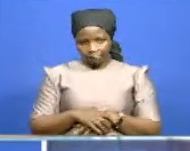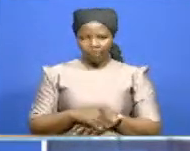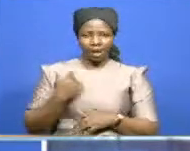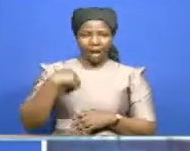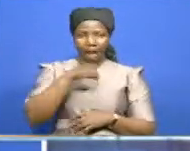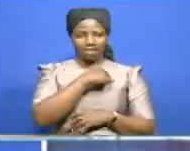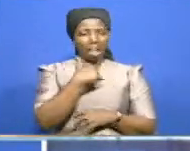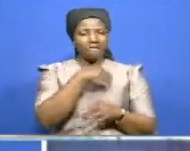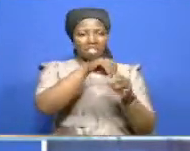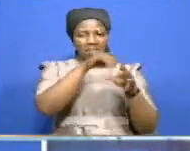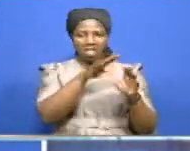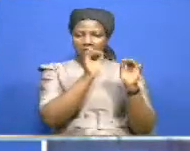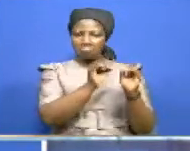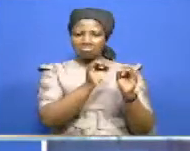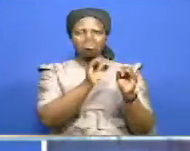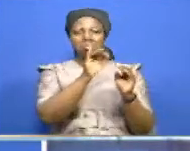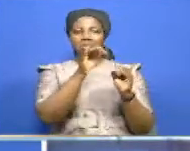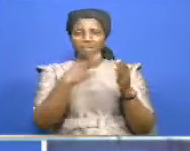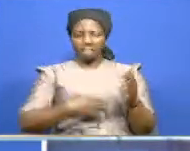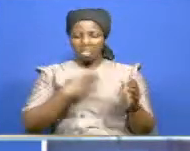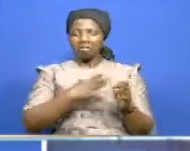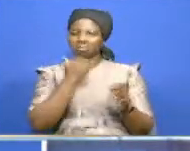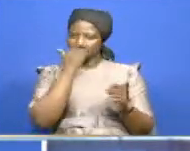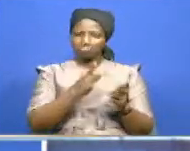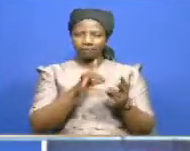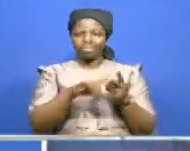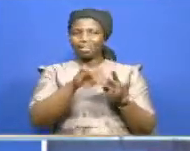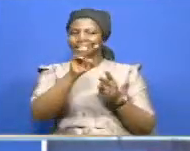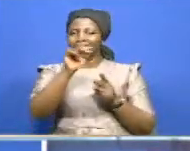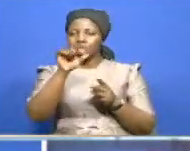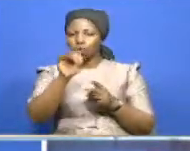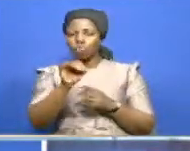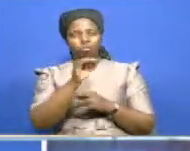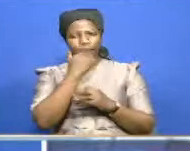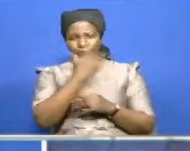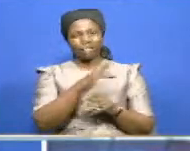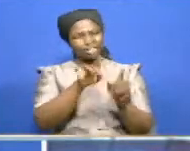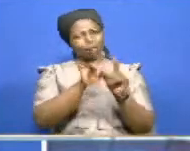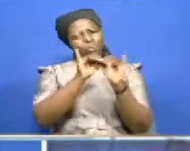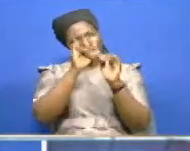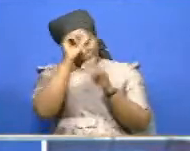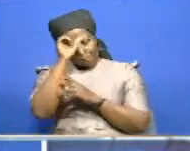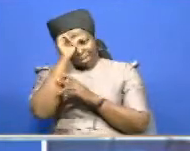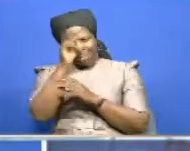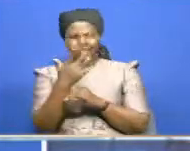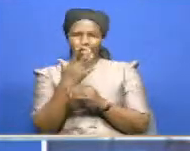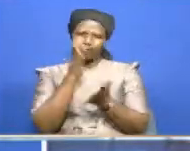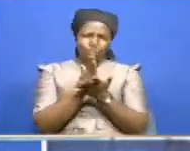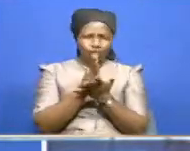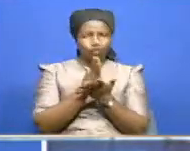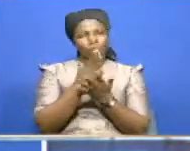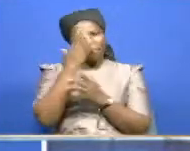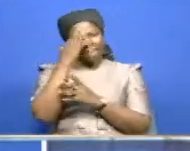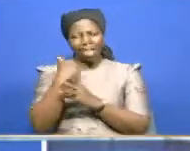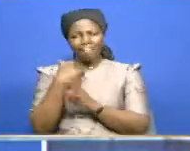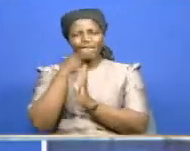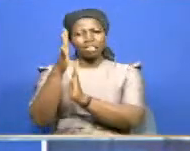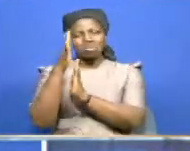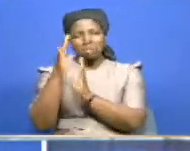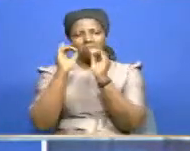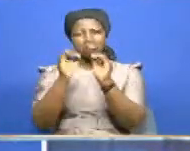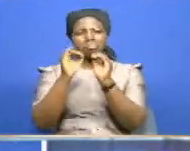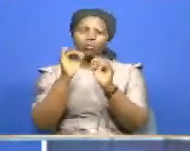hata investors, hata NGOs, hata projects serikali mingi imerudi kwa sababu kutokuwa na usalama. Tunaomba watu wetu